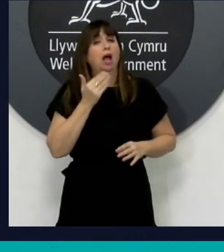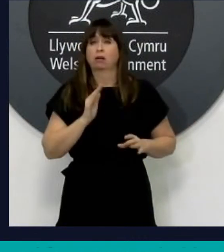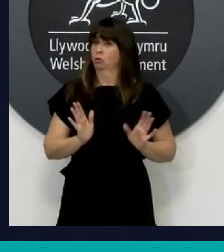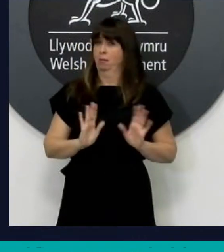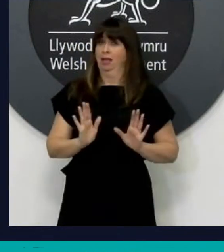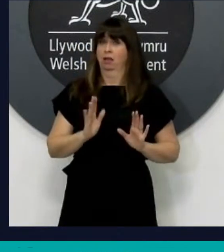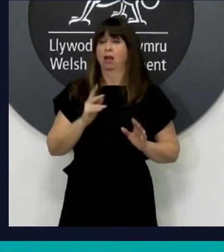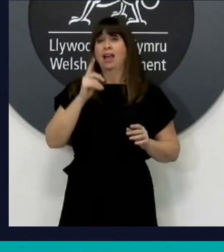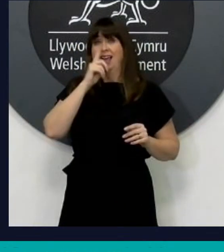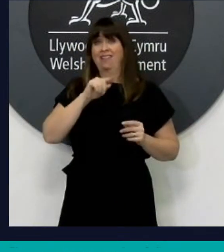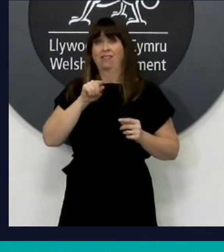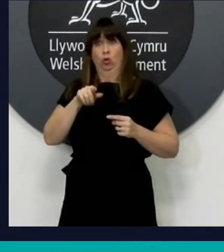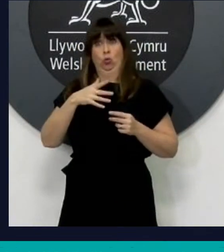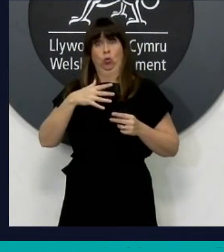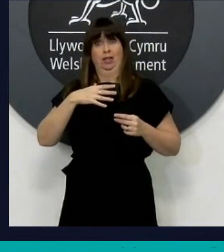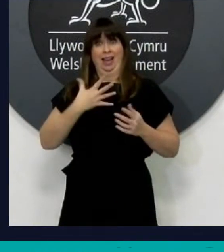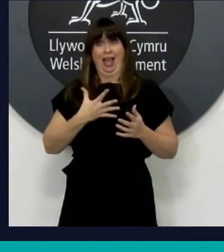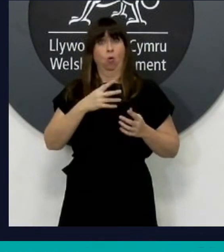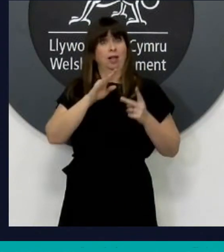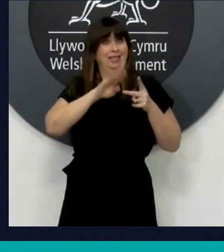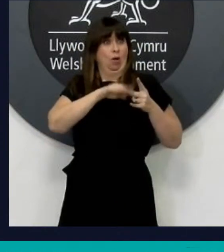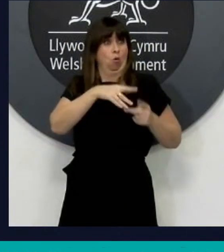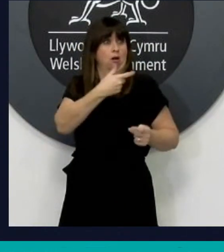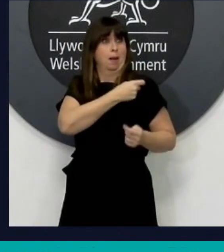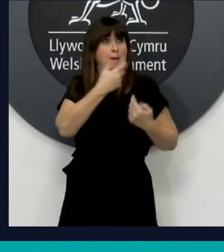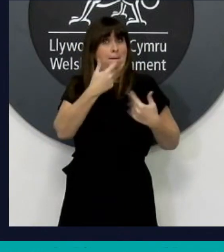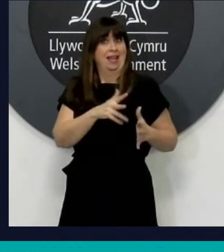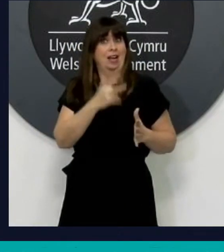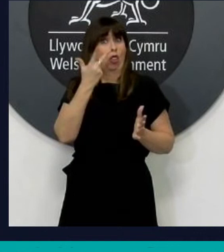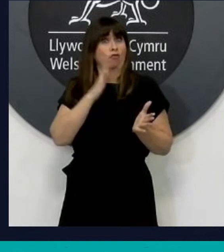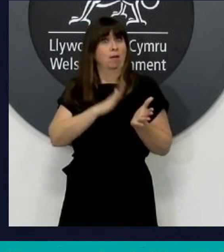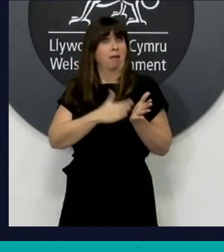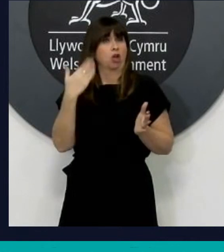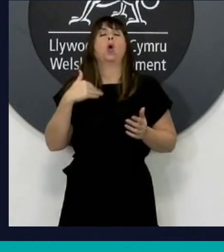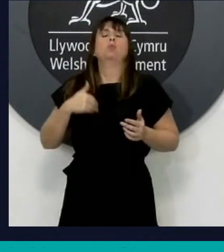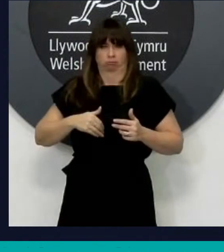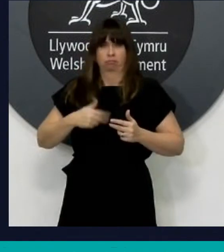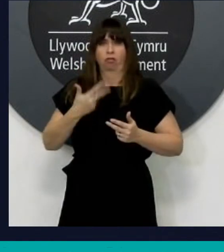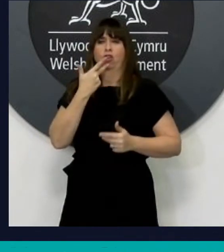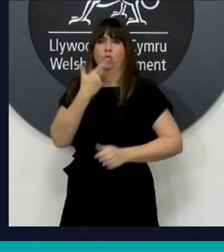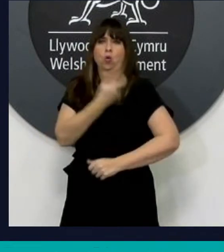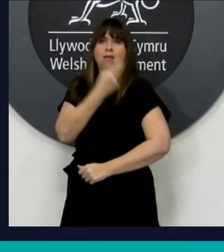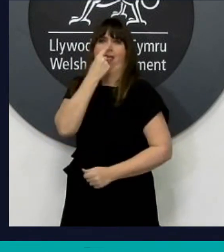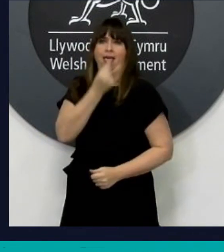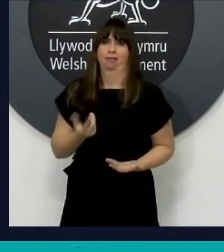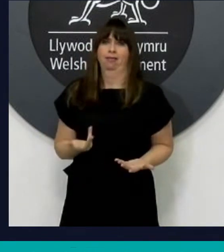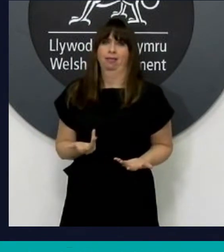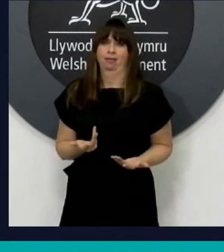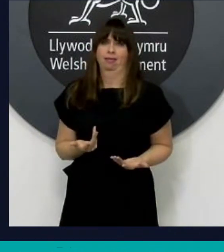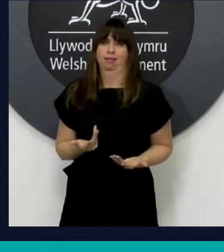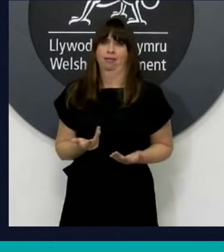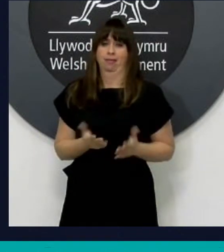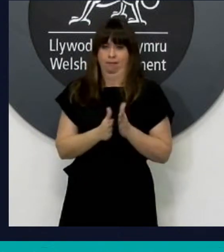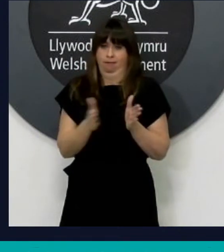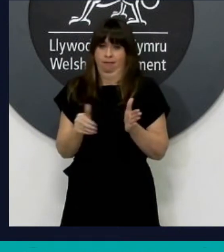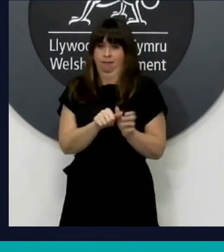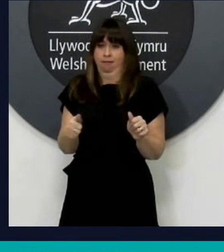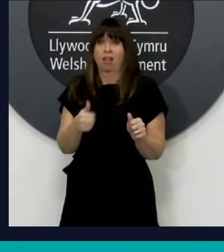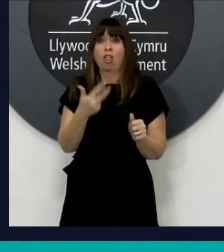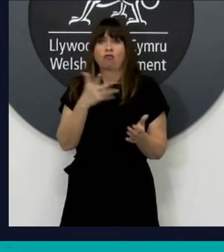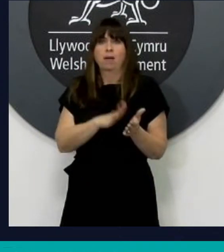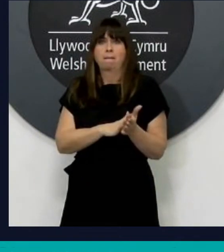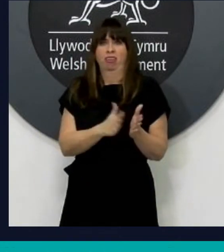vaccine and the booster to 3 months. We will follow this advice and reduce the interval as quickly